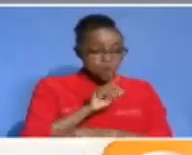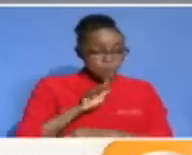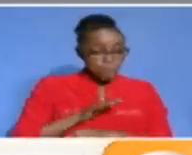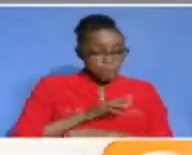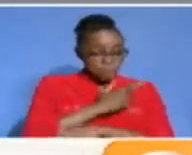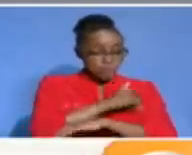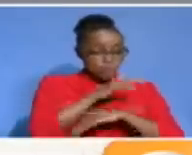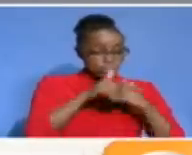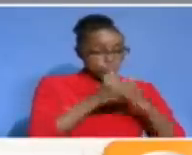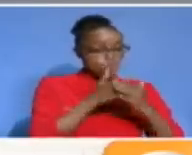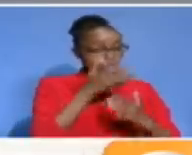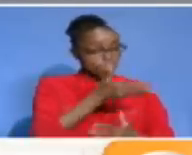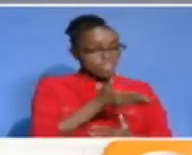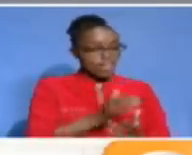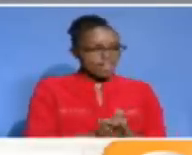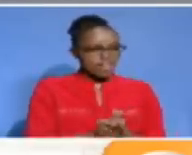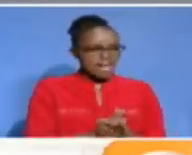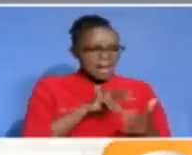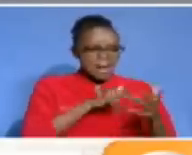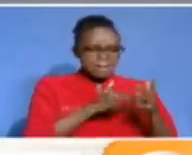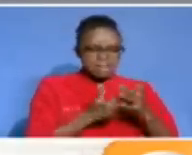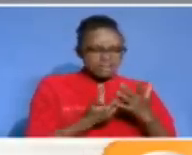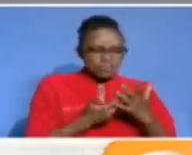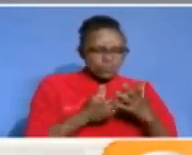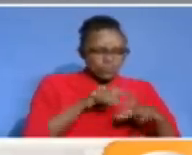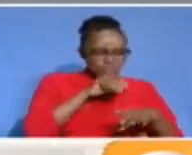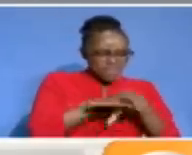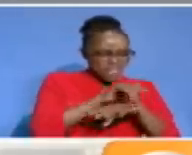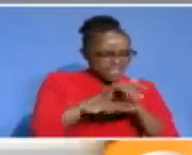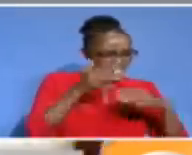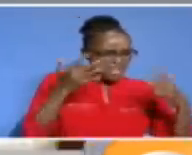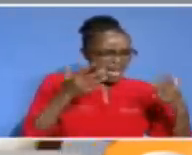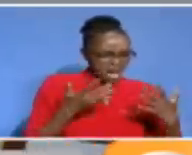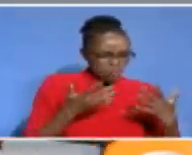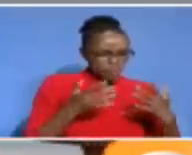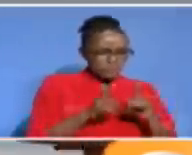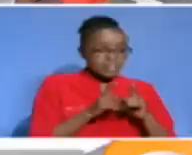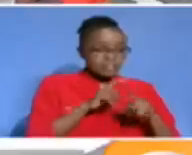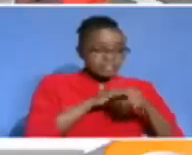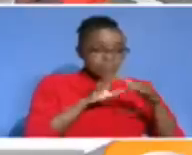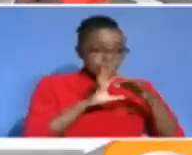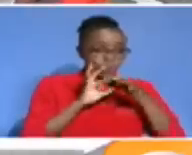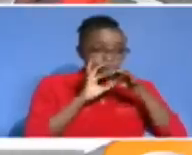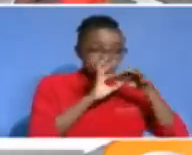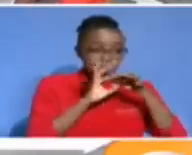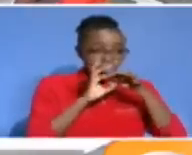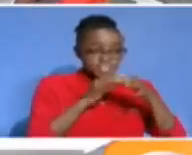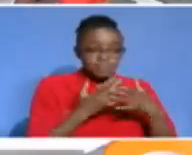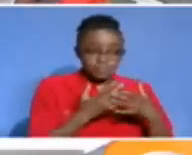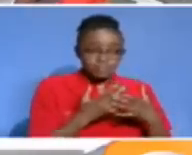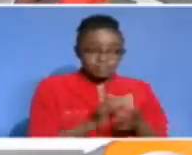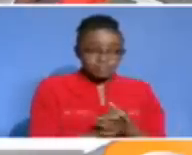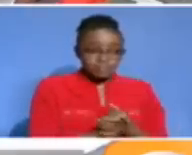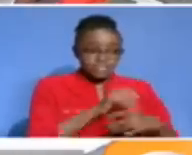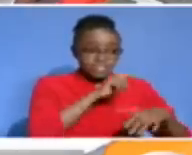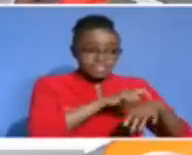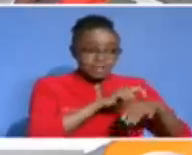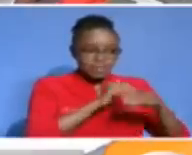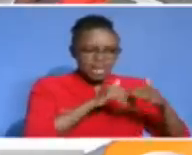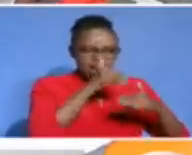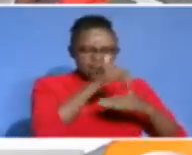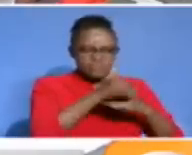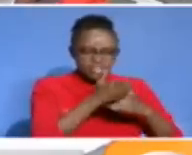So how did we get here in terms of coordination? Immediate aftermath